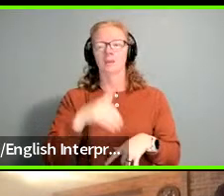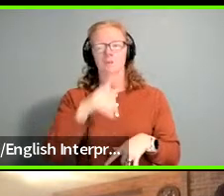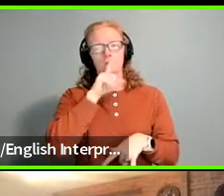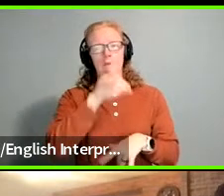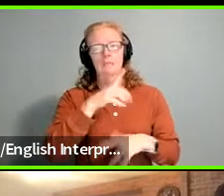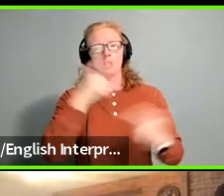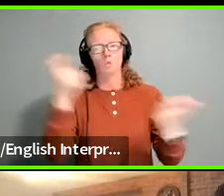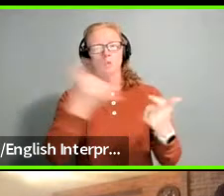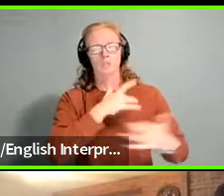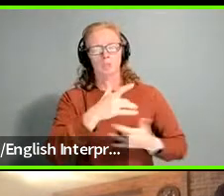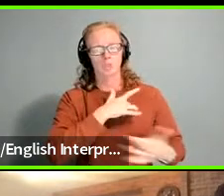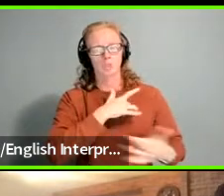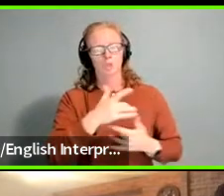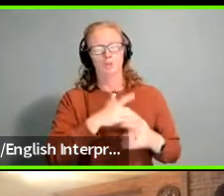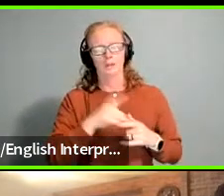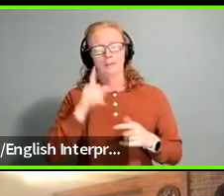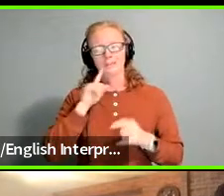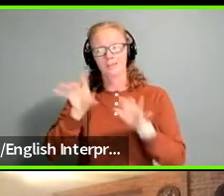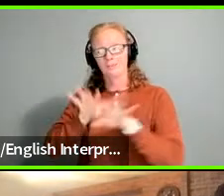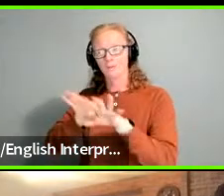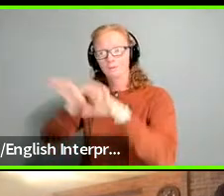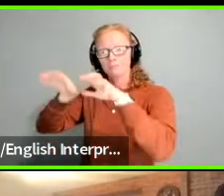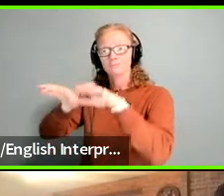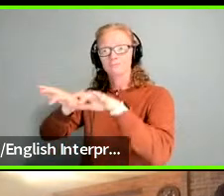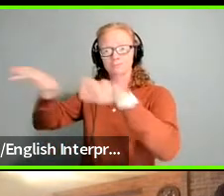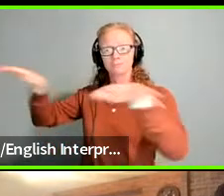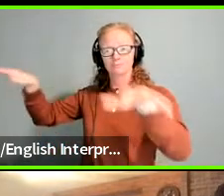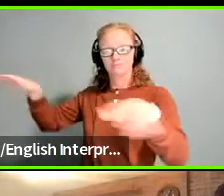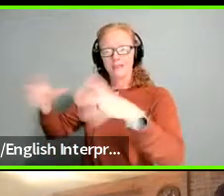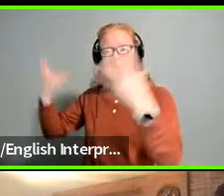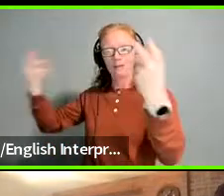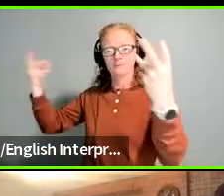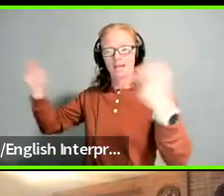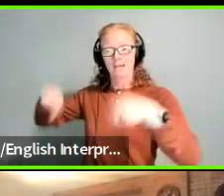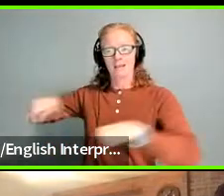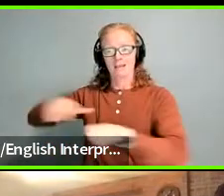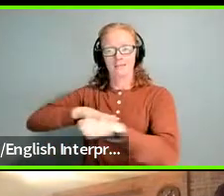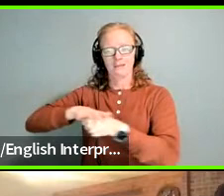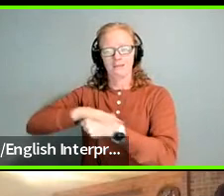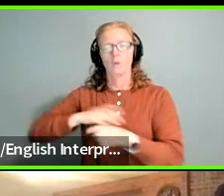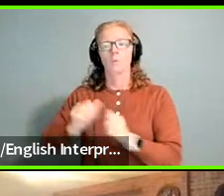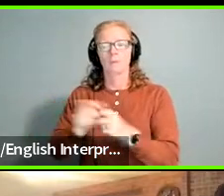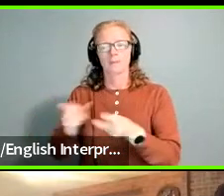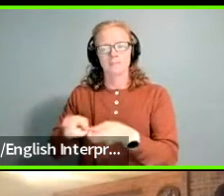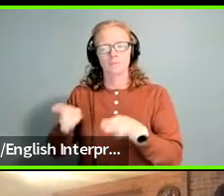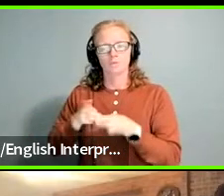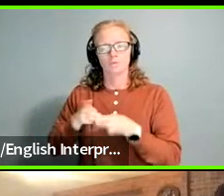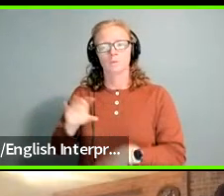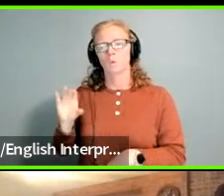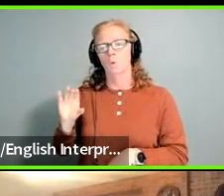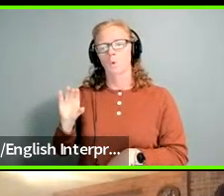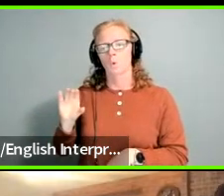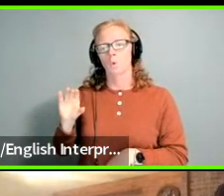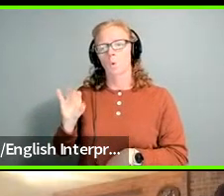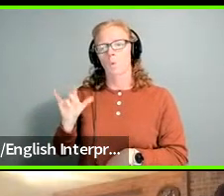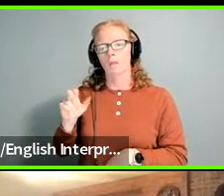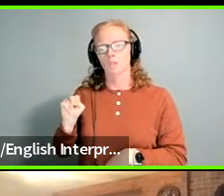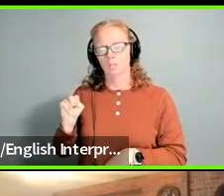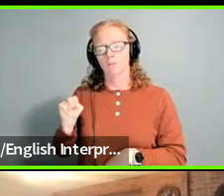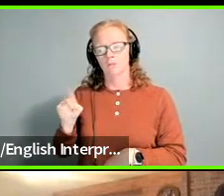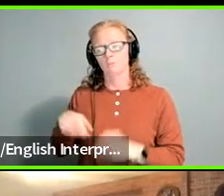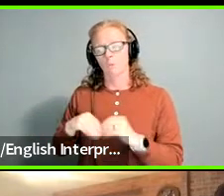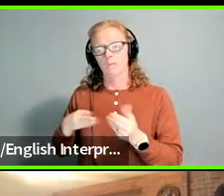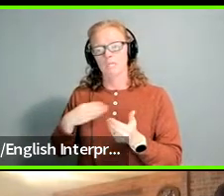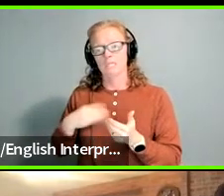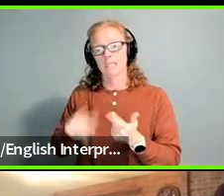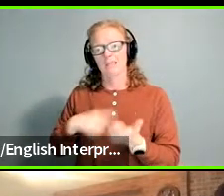And I think reaching out through the district coalitions, you can get access to some of those questions perhaps more easily than trying to